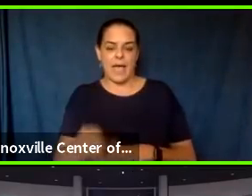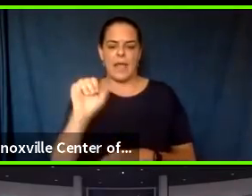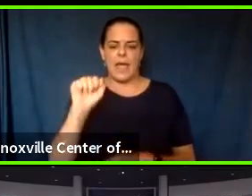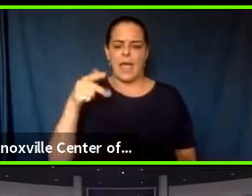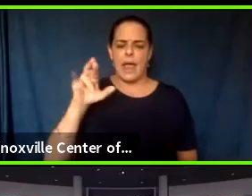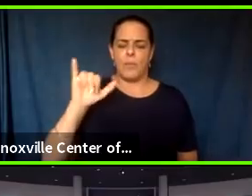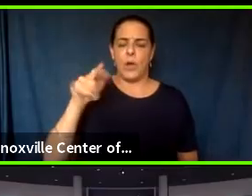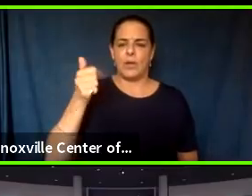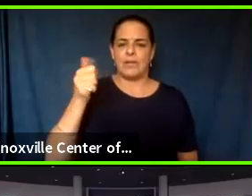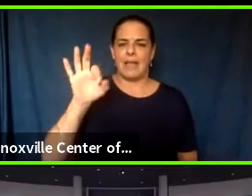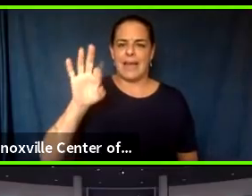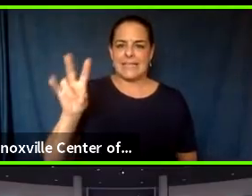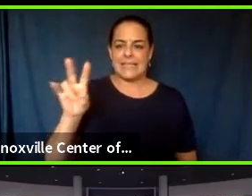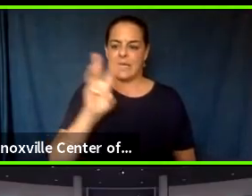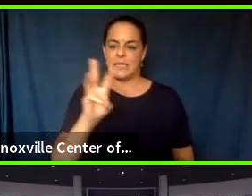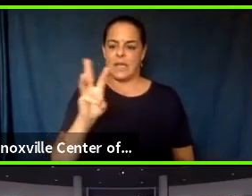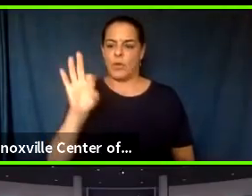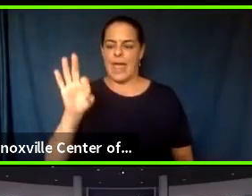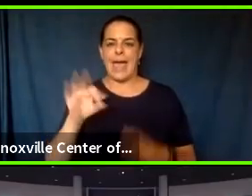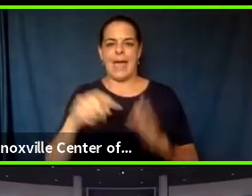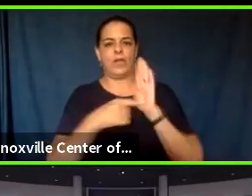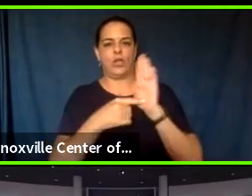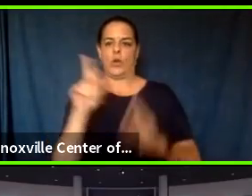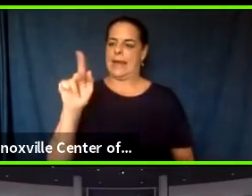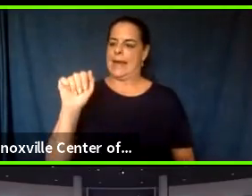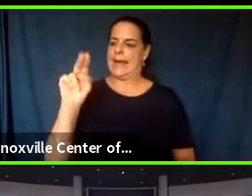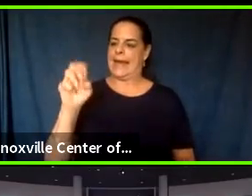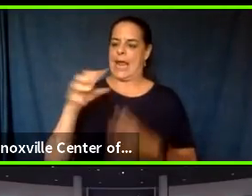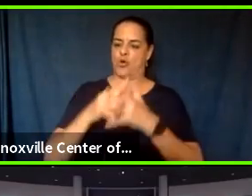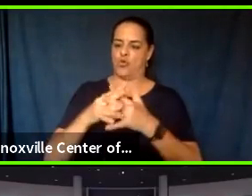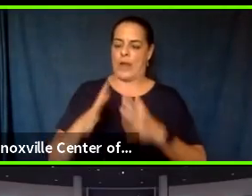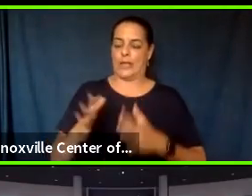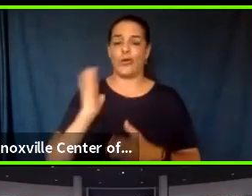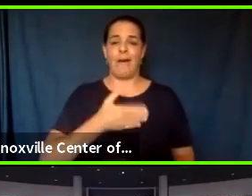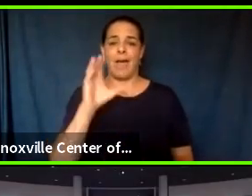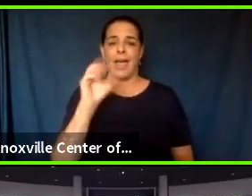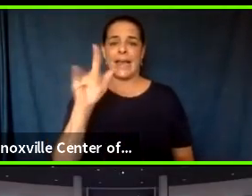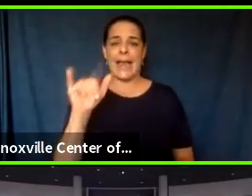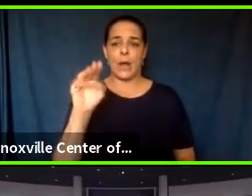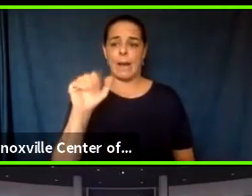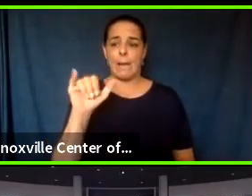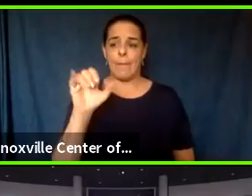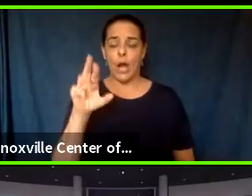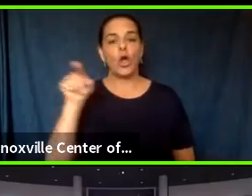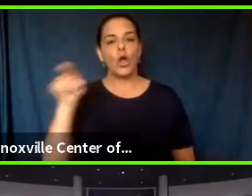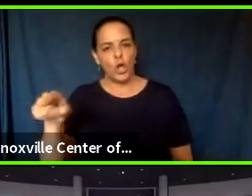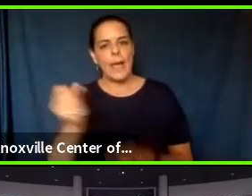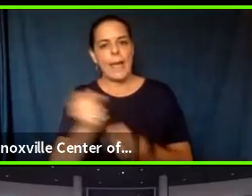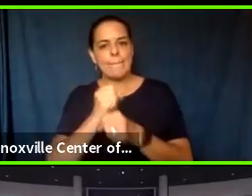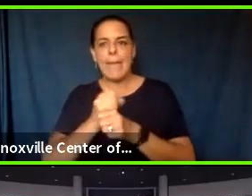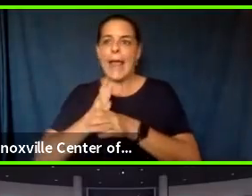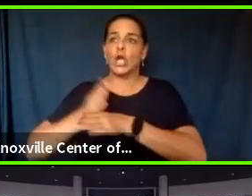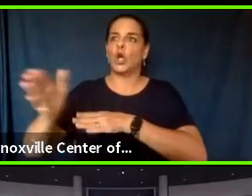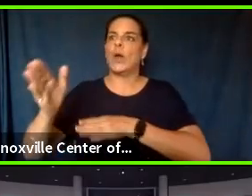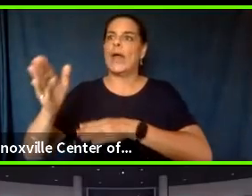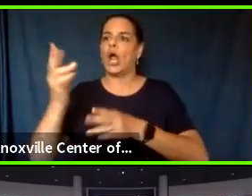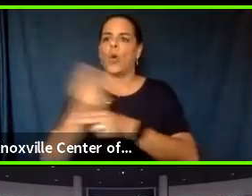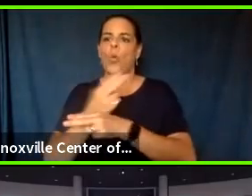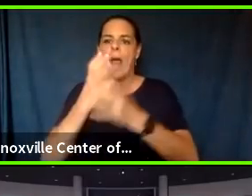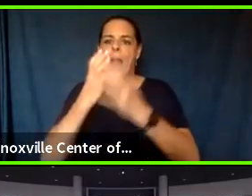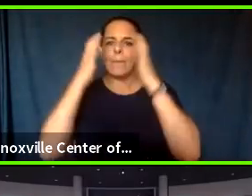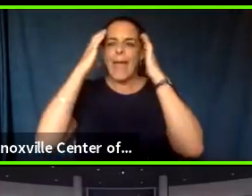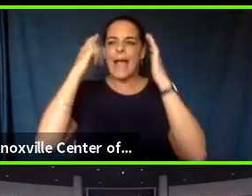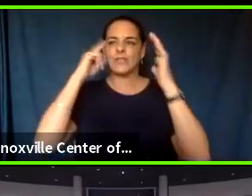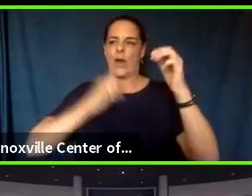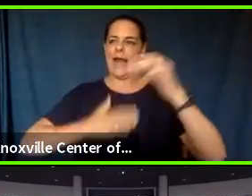the WWF introduced Kane, the wrestler, AKA Glenn Jacobs, our county mayor. He made a career of wearing a mask for entertainment purposes. I find